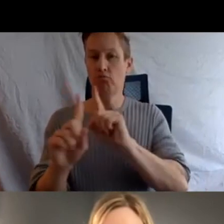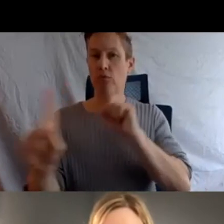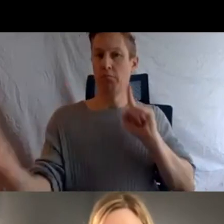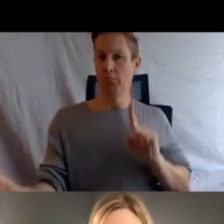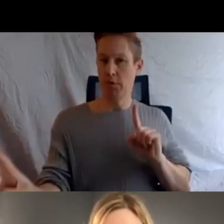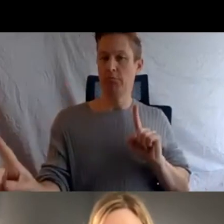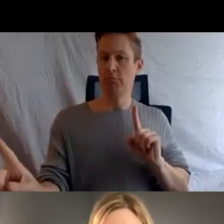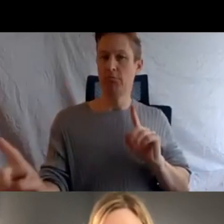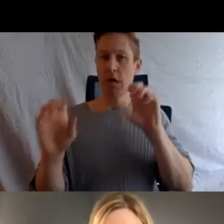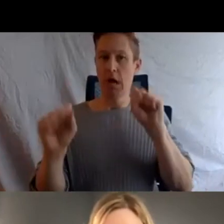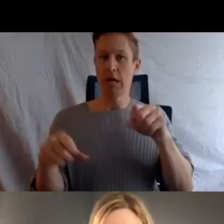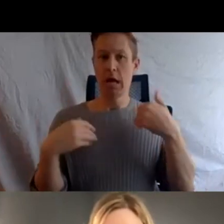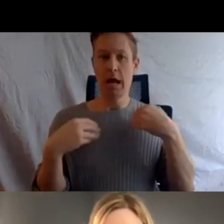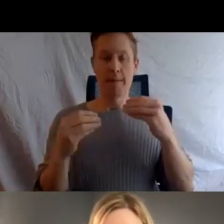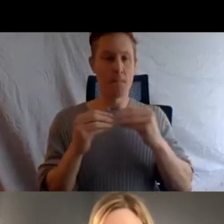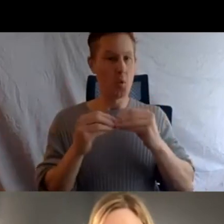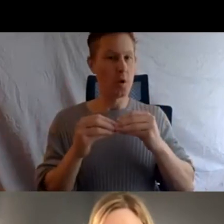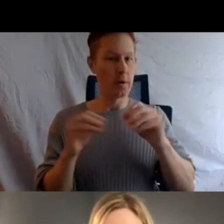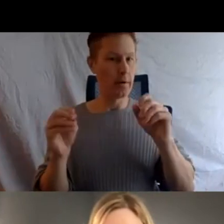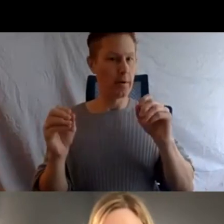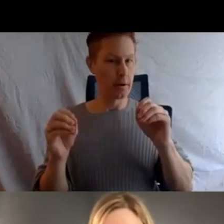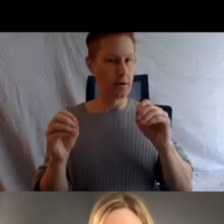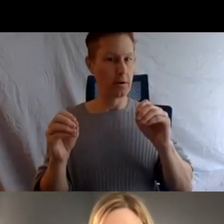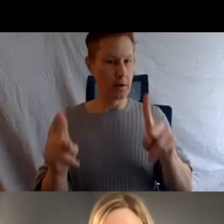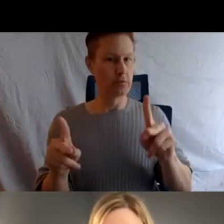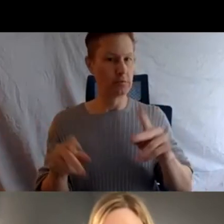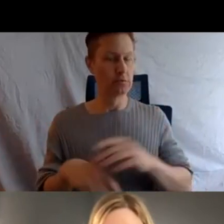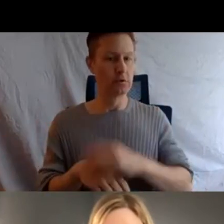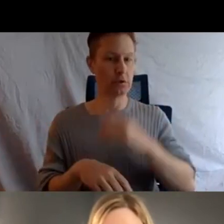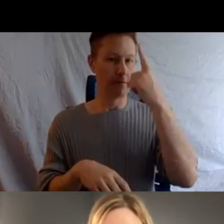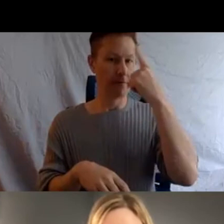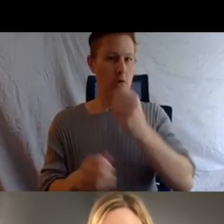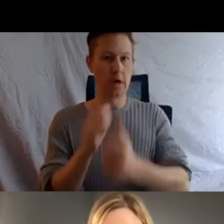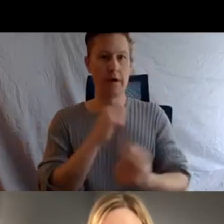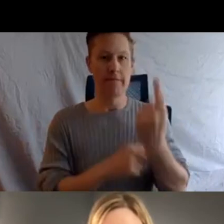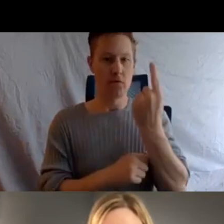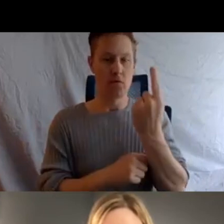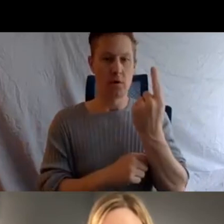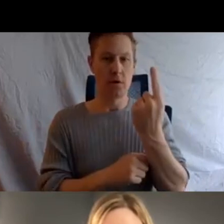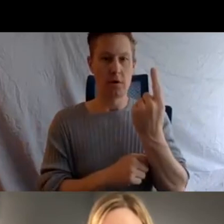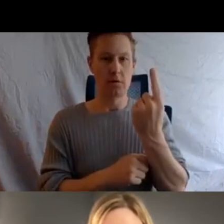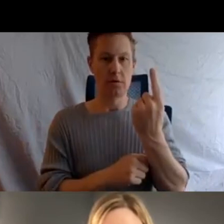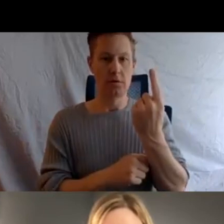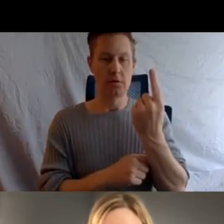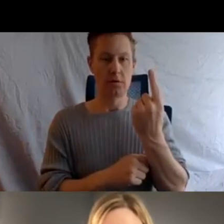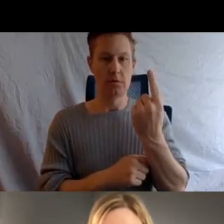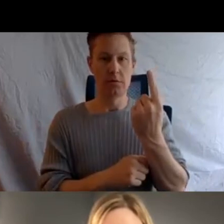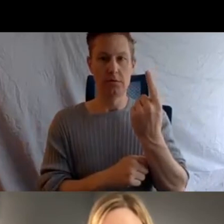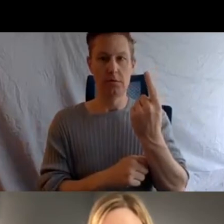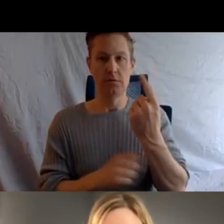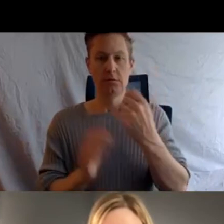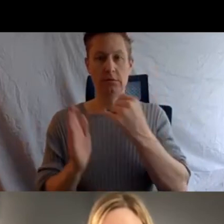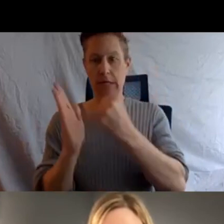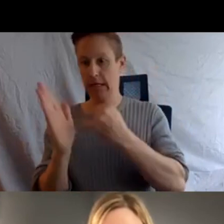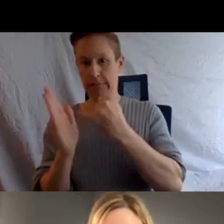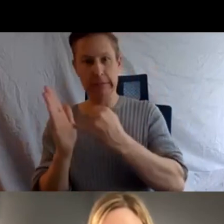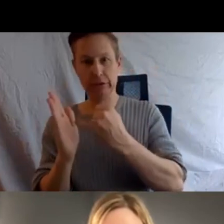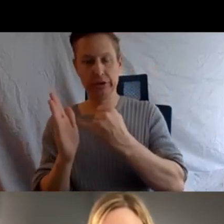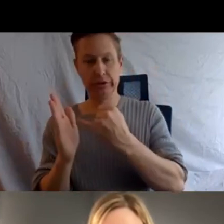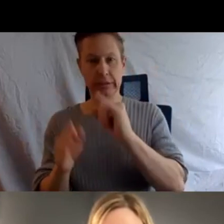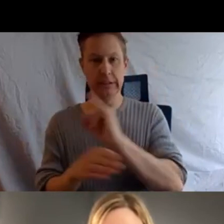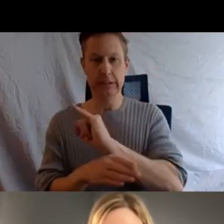I think there's even more possibilities for everyone to get it, even artists in the animation industry, like